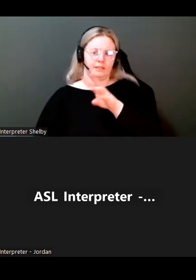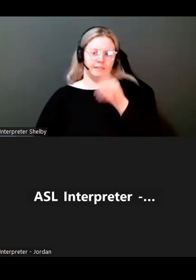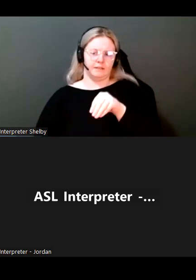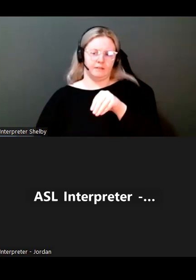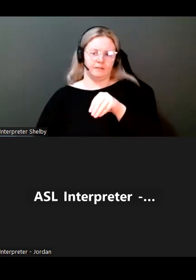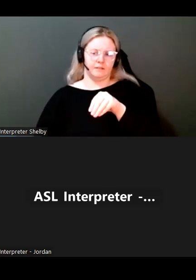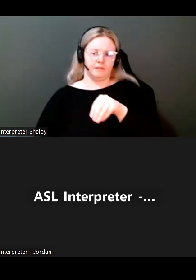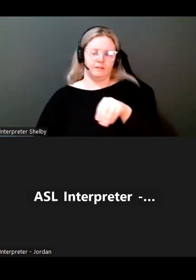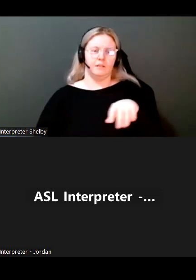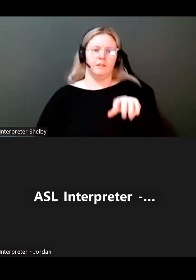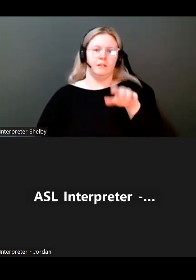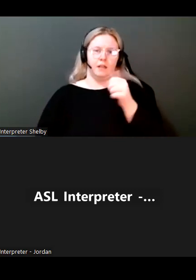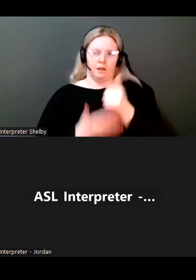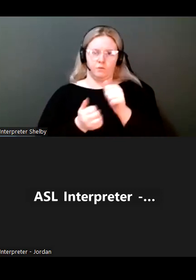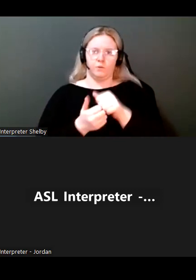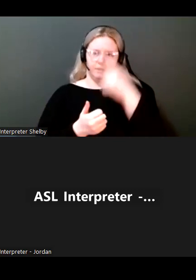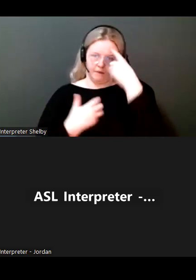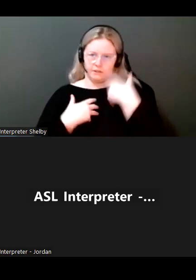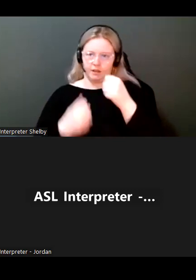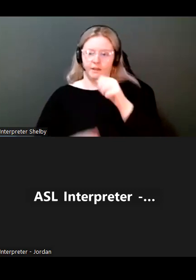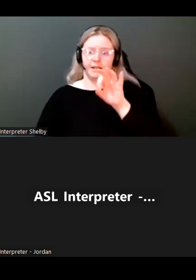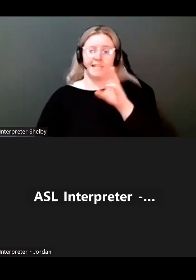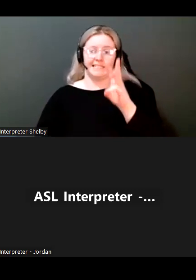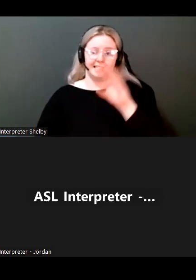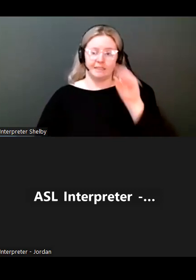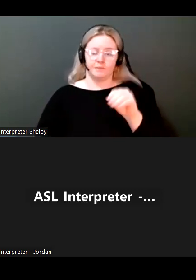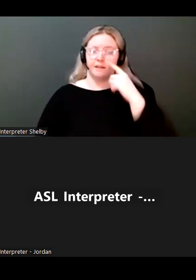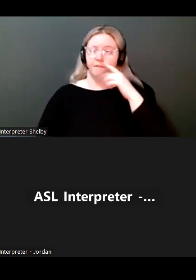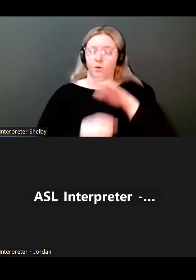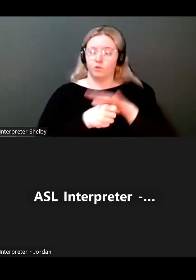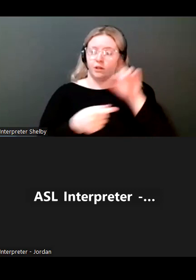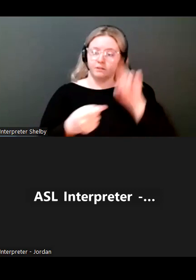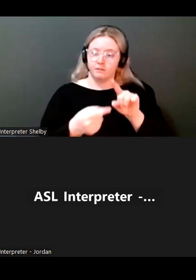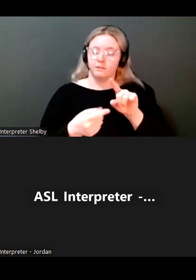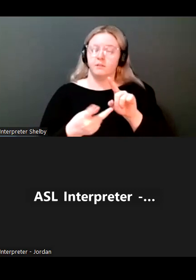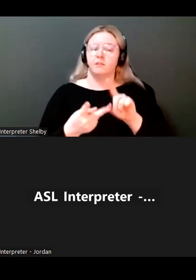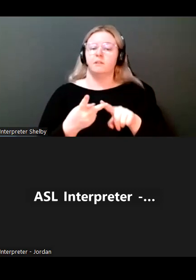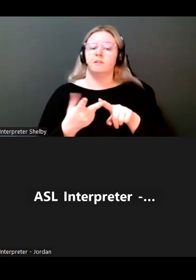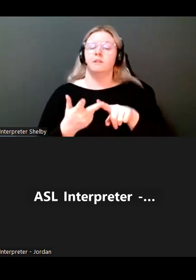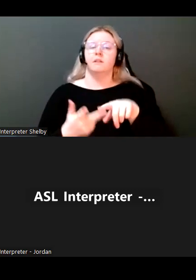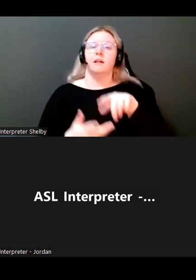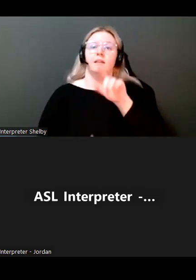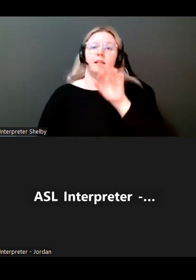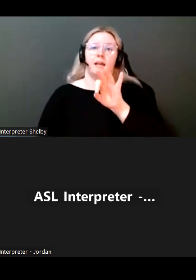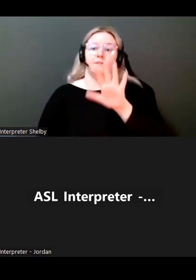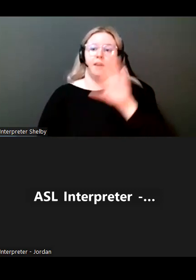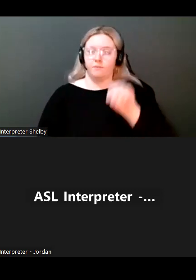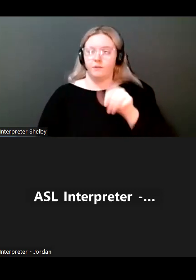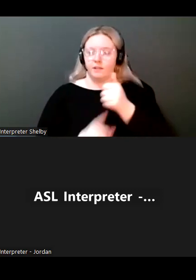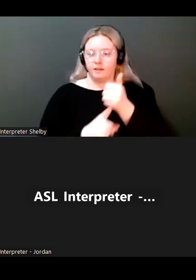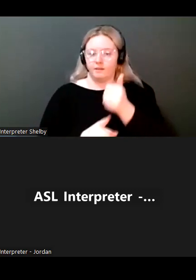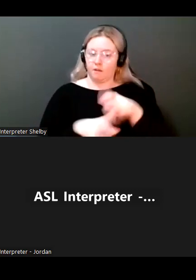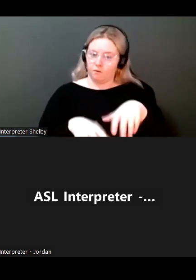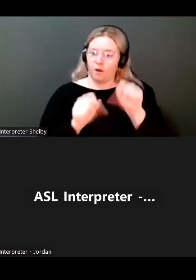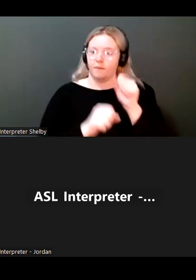also reported stress reduction, and 95% of people who completed the Mind Well Take 5 Daily challenge